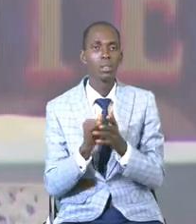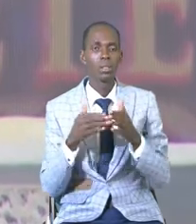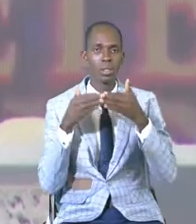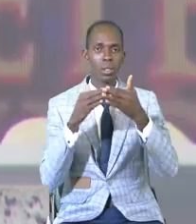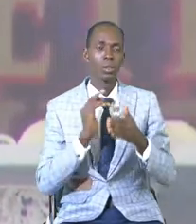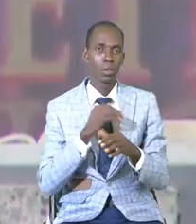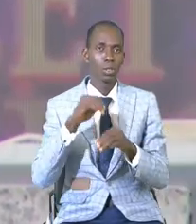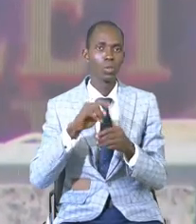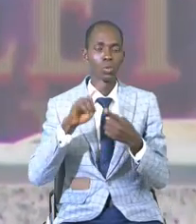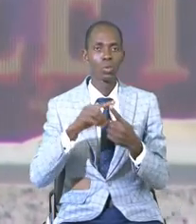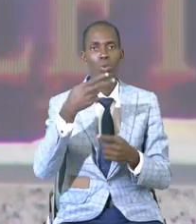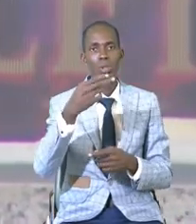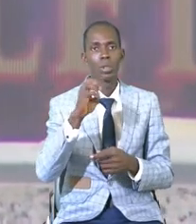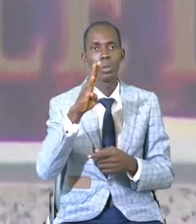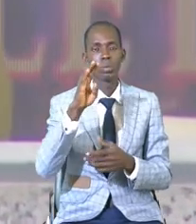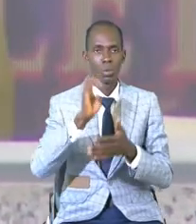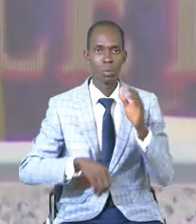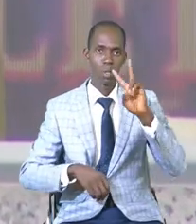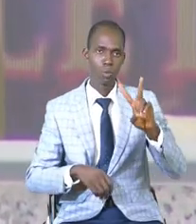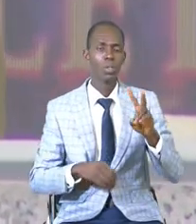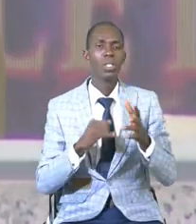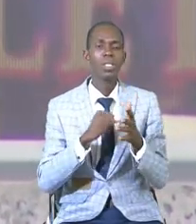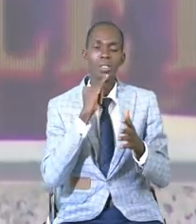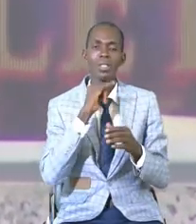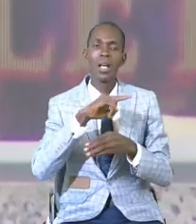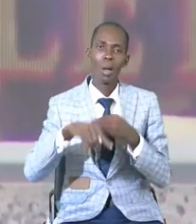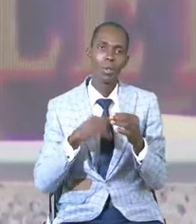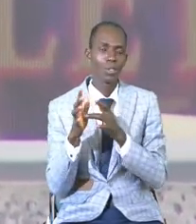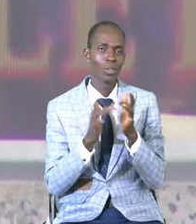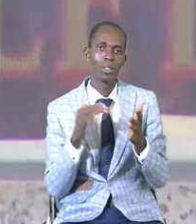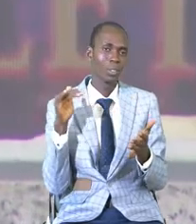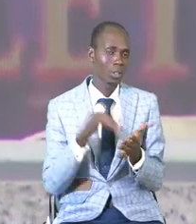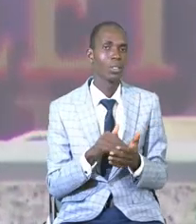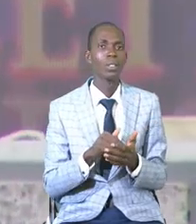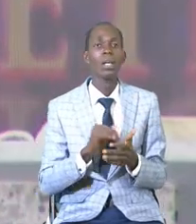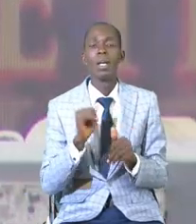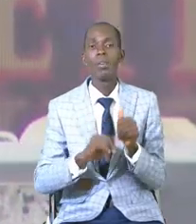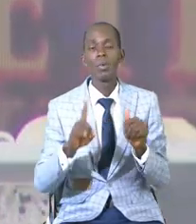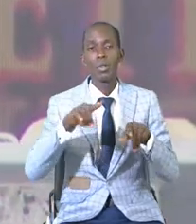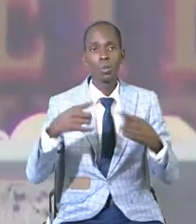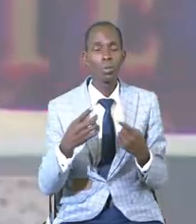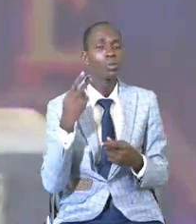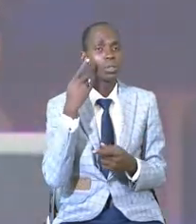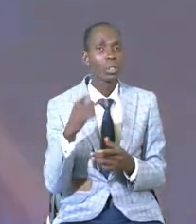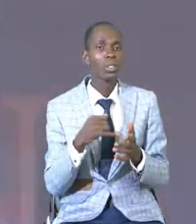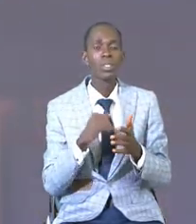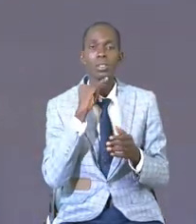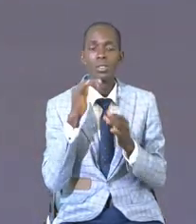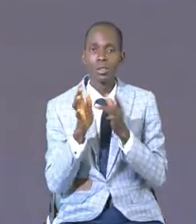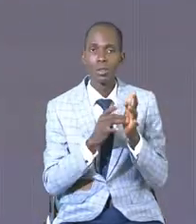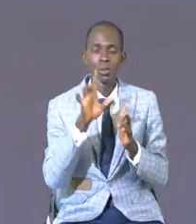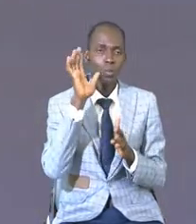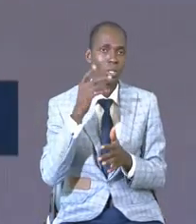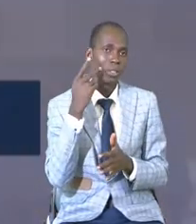it's Jesus again. Wherever you go in the epistle to the Hebrews, it's Jesus that you meet there. Chapter two